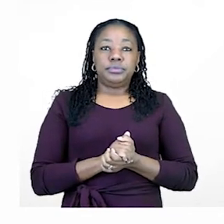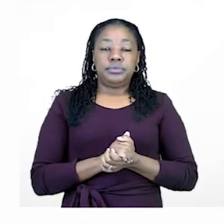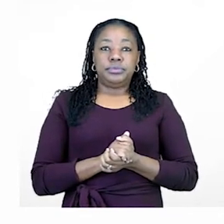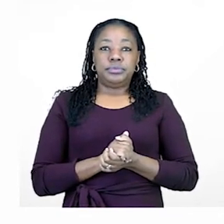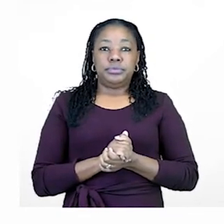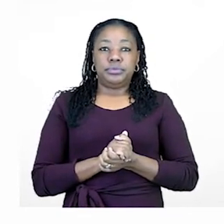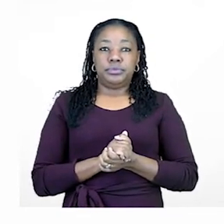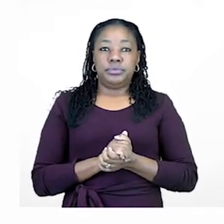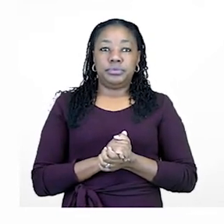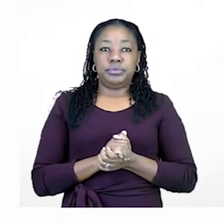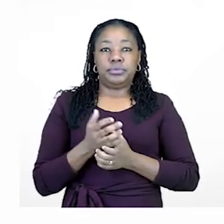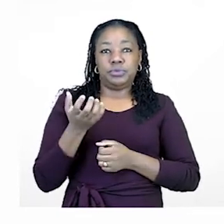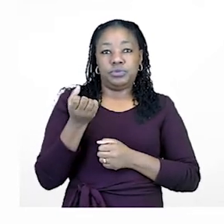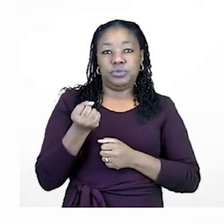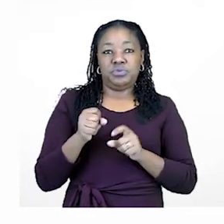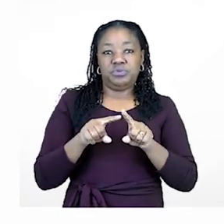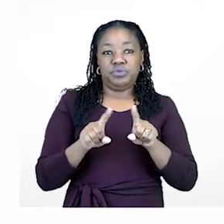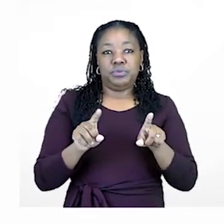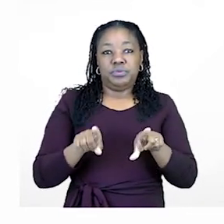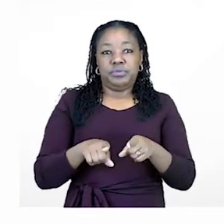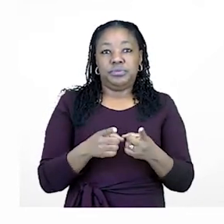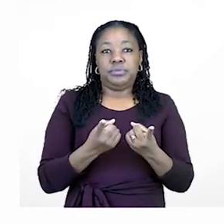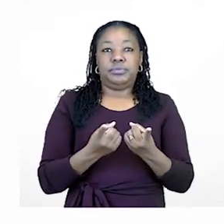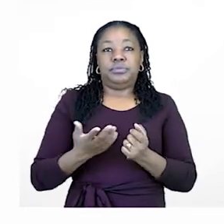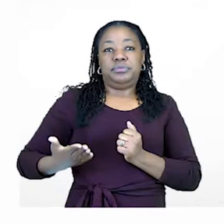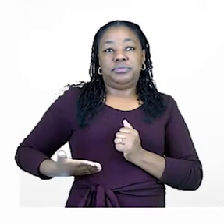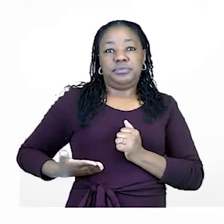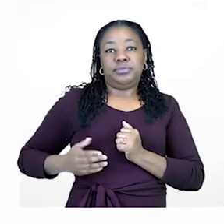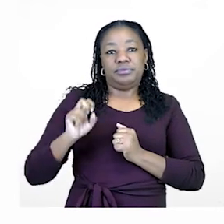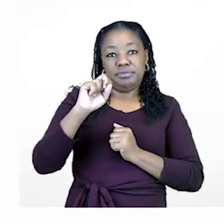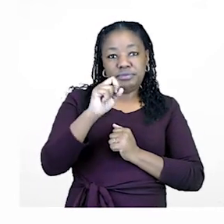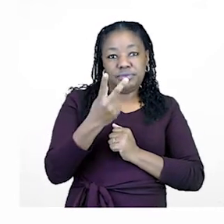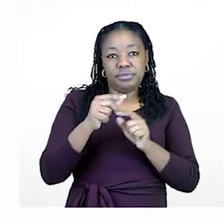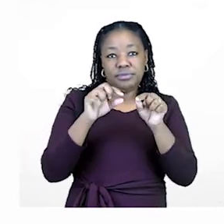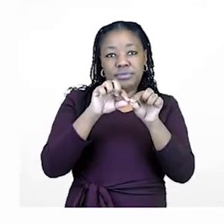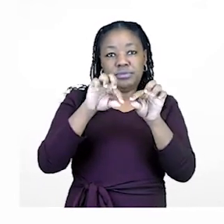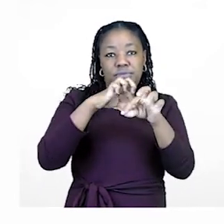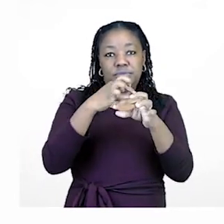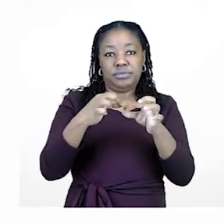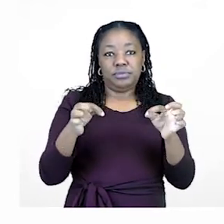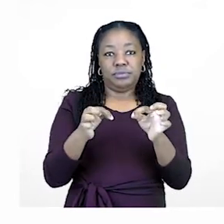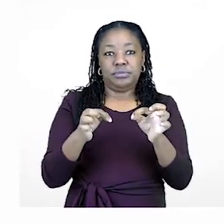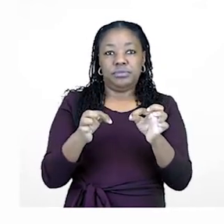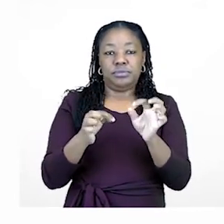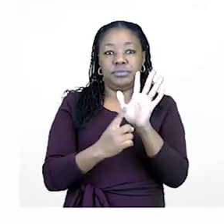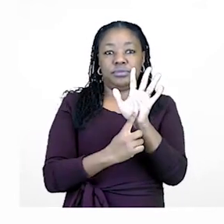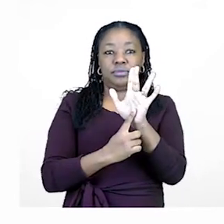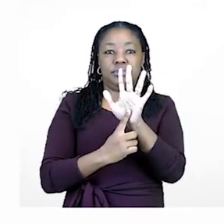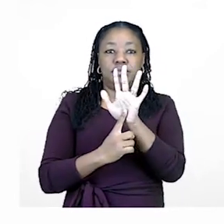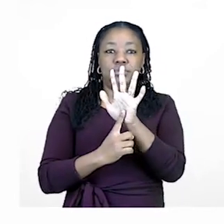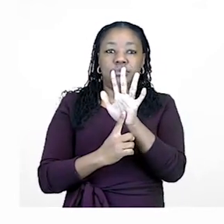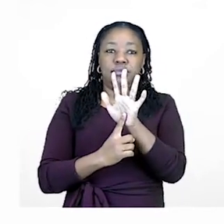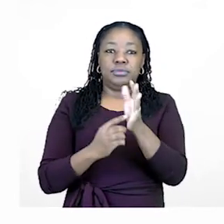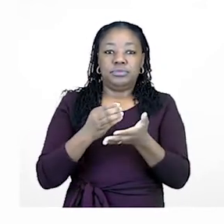have different items. We have chairs, smiling stars, presents, candles,